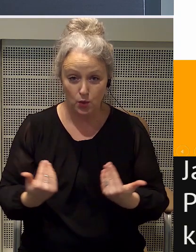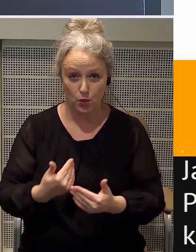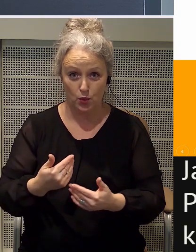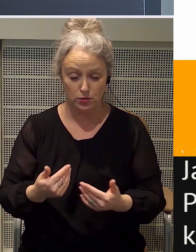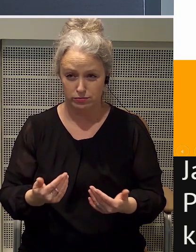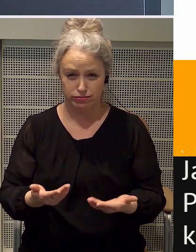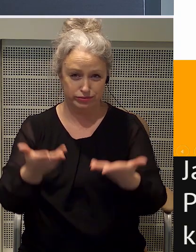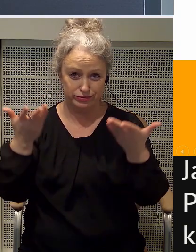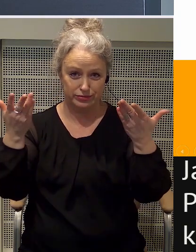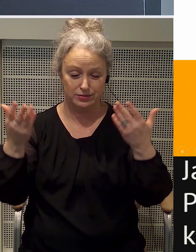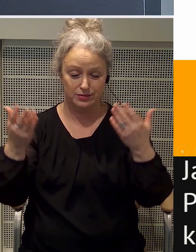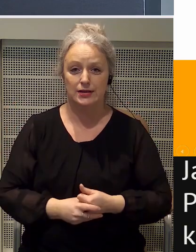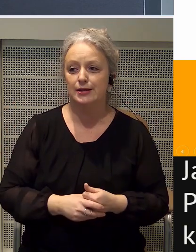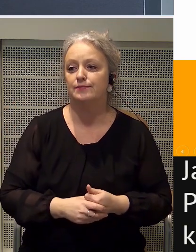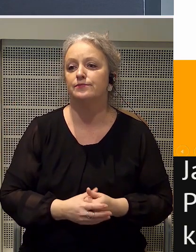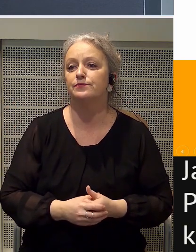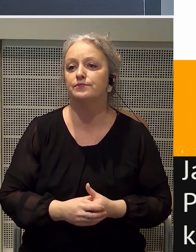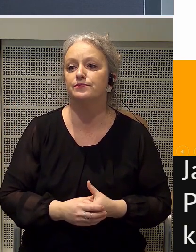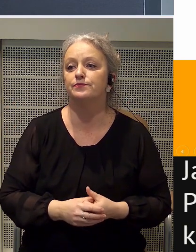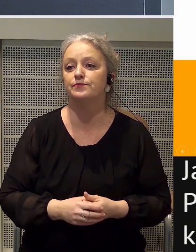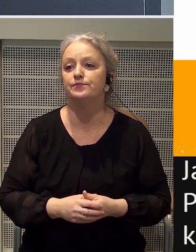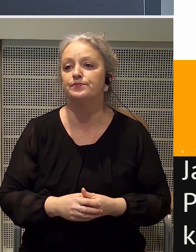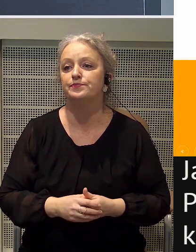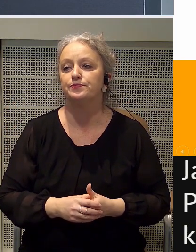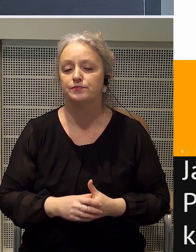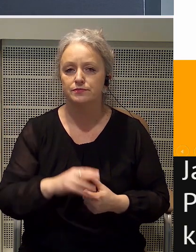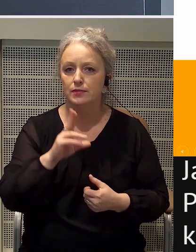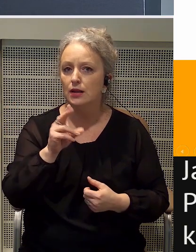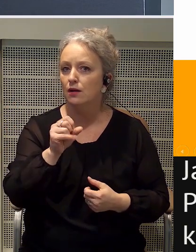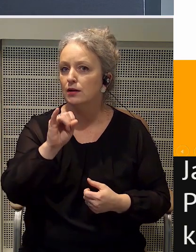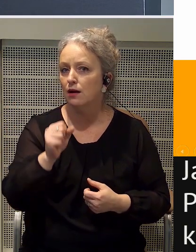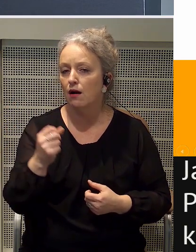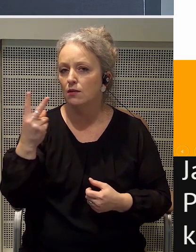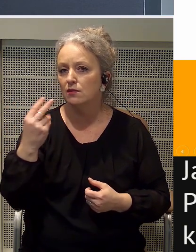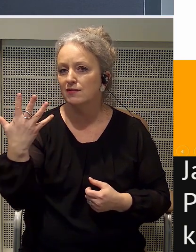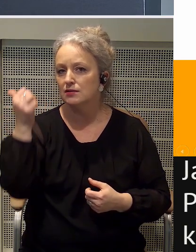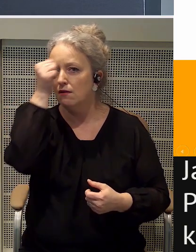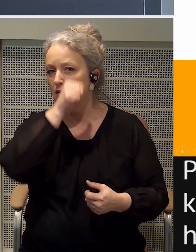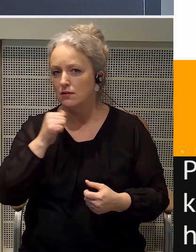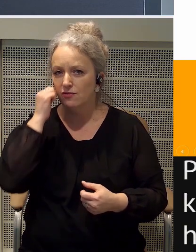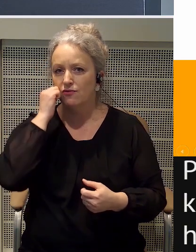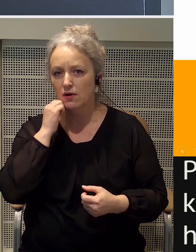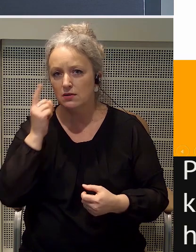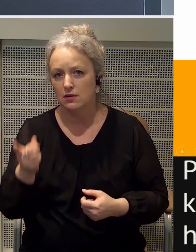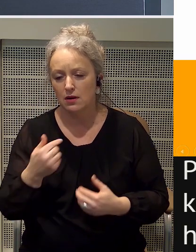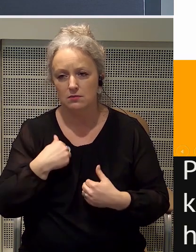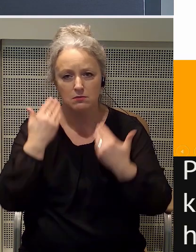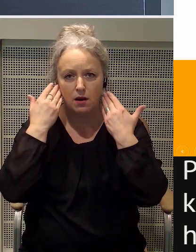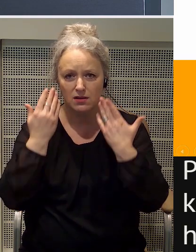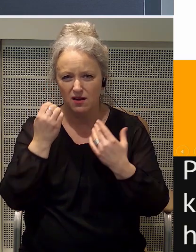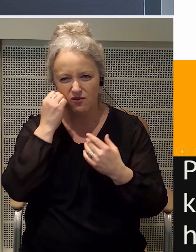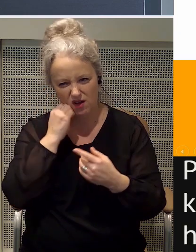say that 5 days later, there was hope. It wasn't that life-threatening